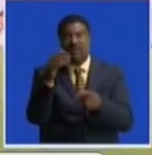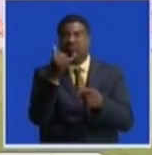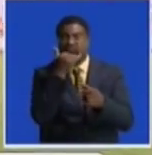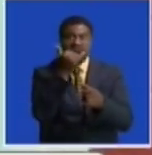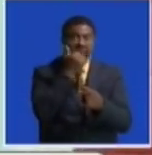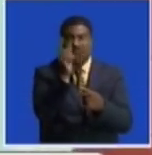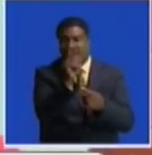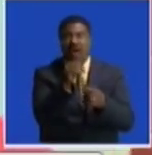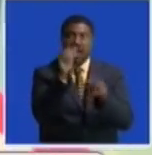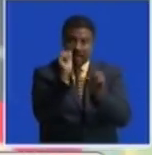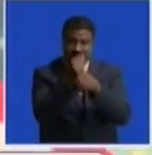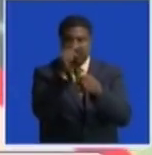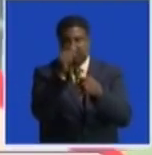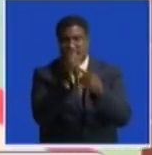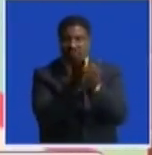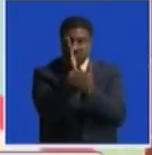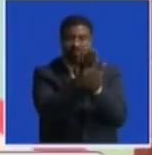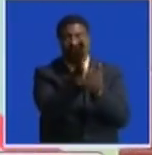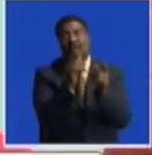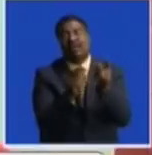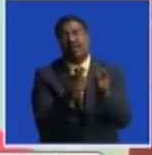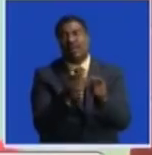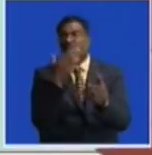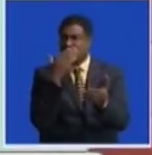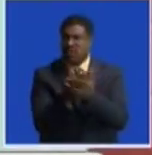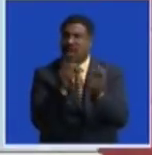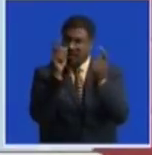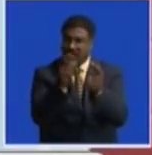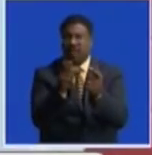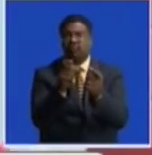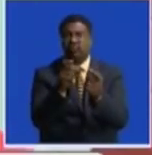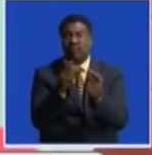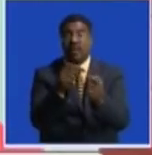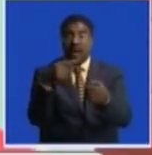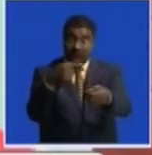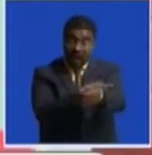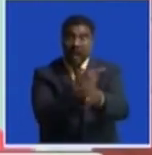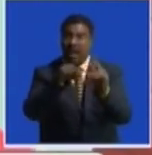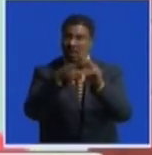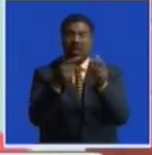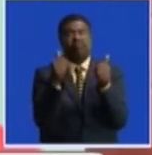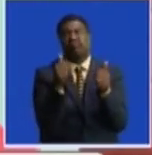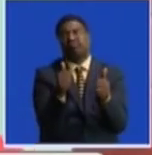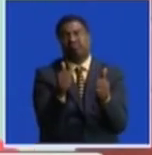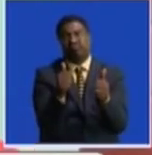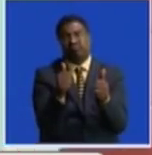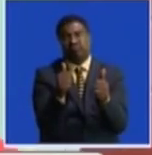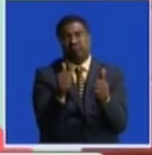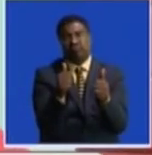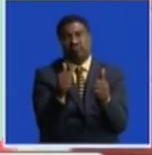these mistakes. It's a good match for both teams. Ghana started well and ended badly, and